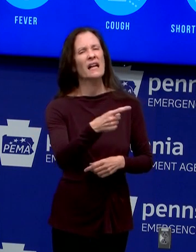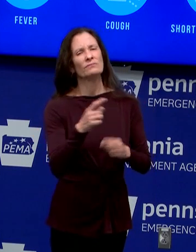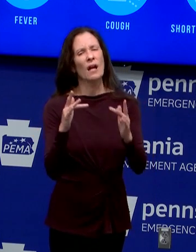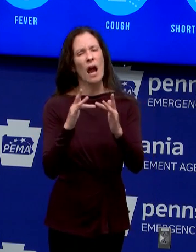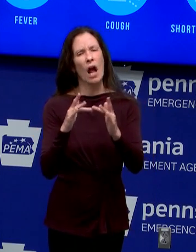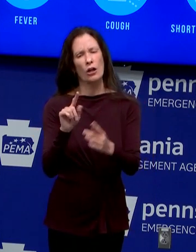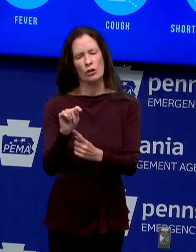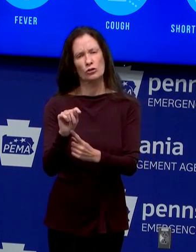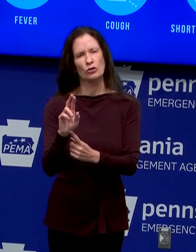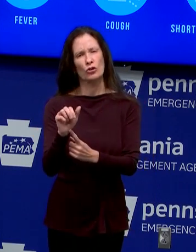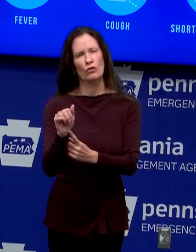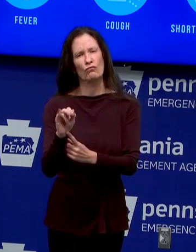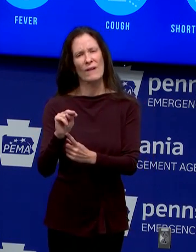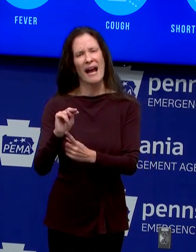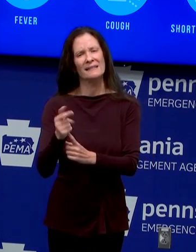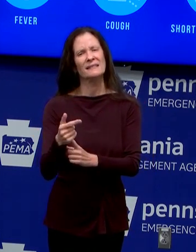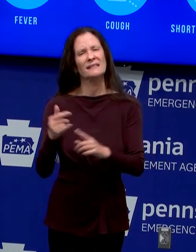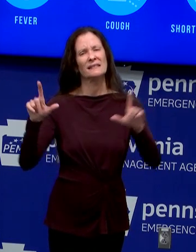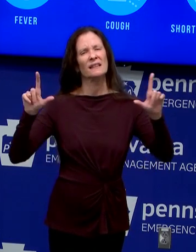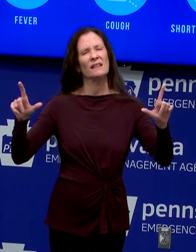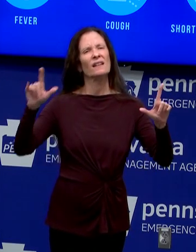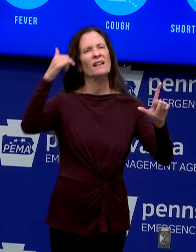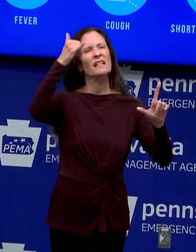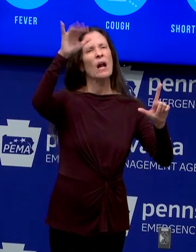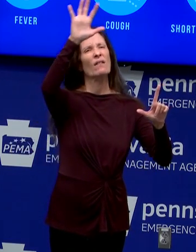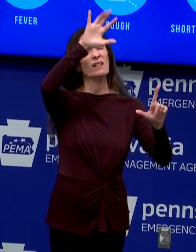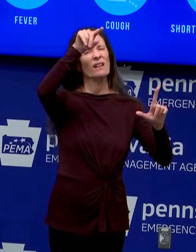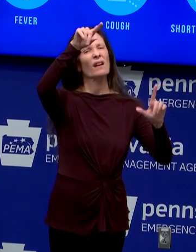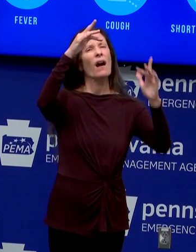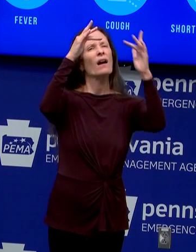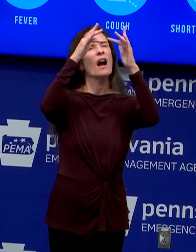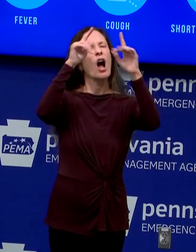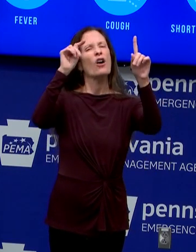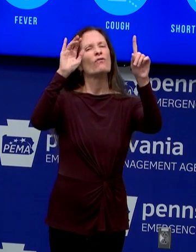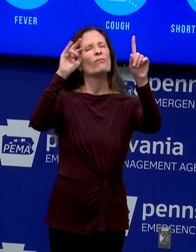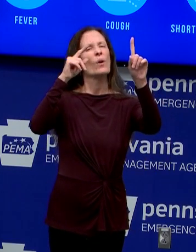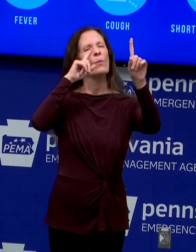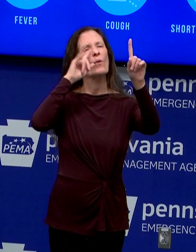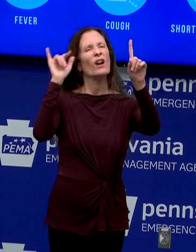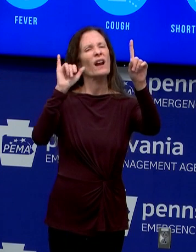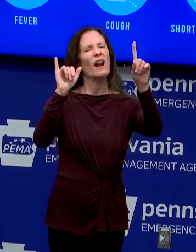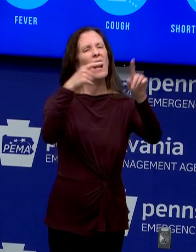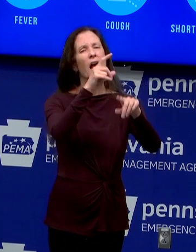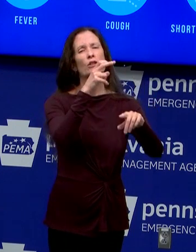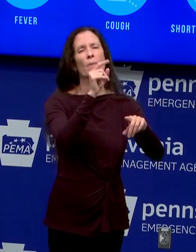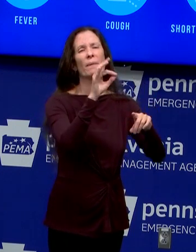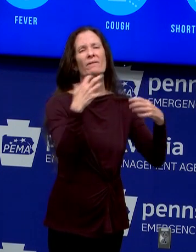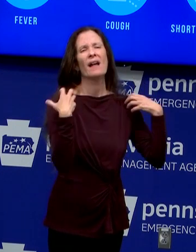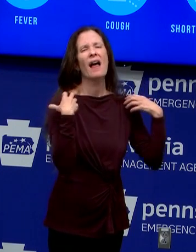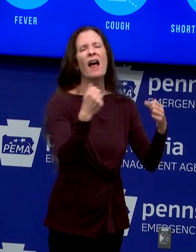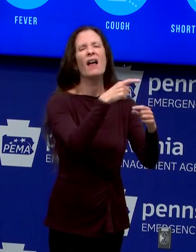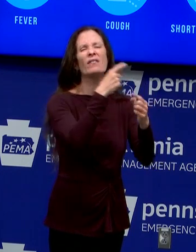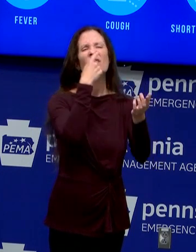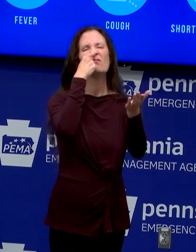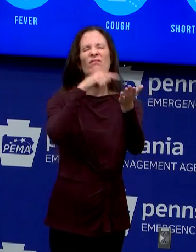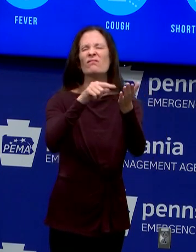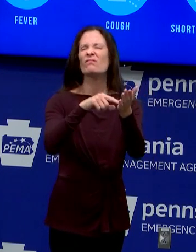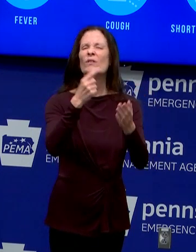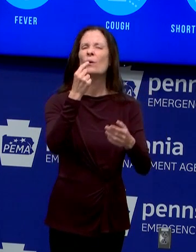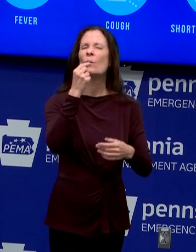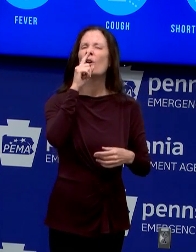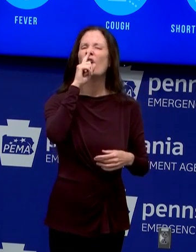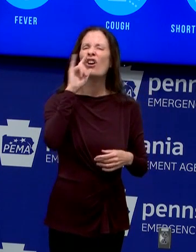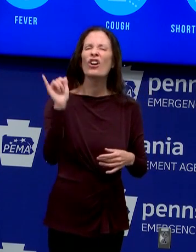phase counties, including how many DOH personnel are conducting contact tracing, the capacity to test